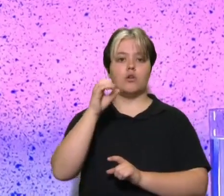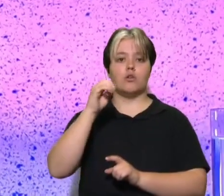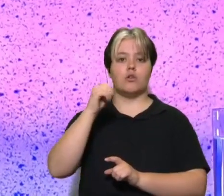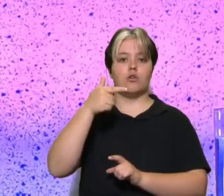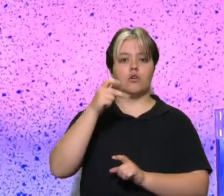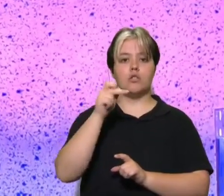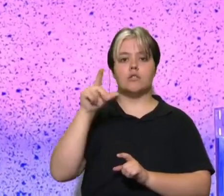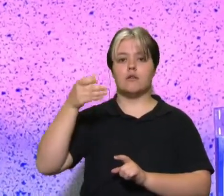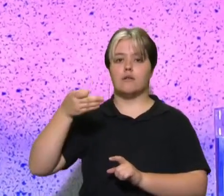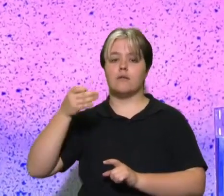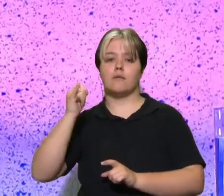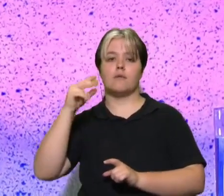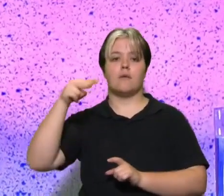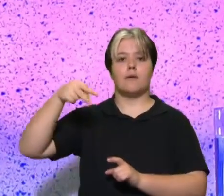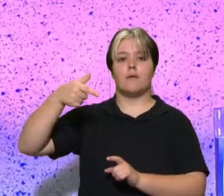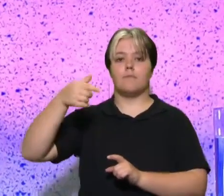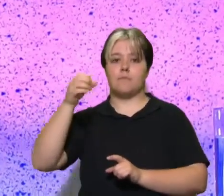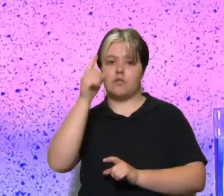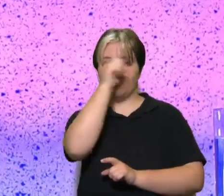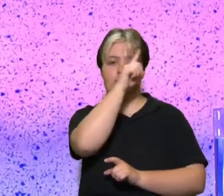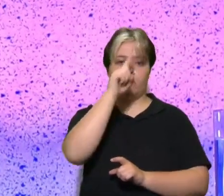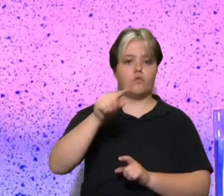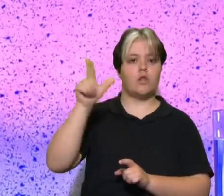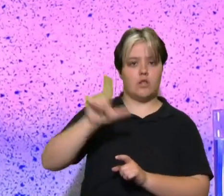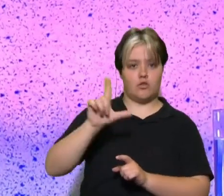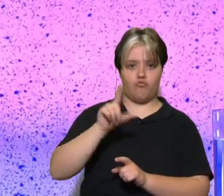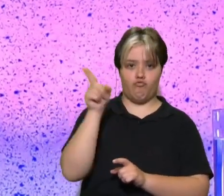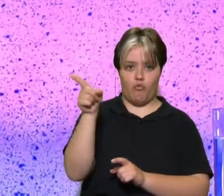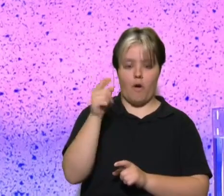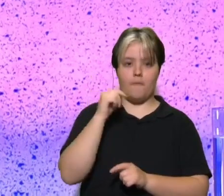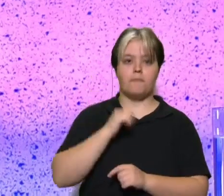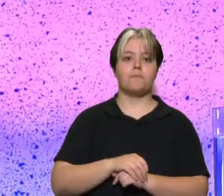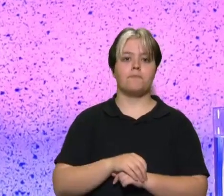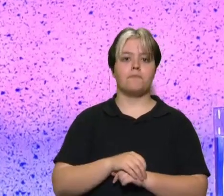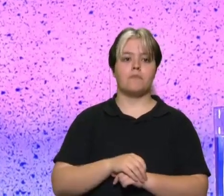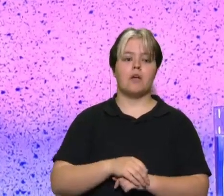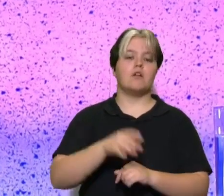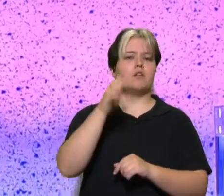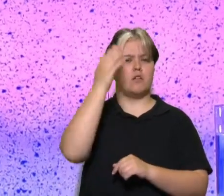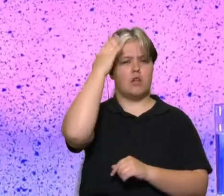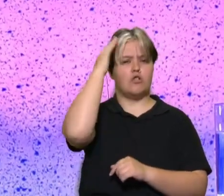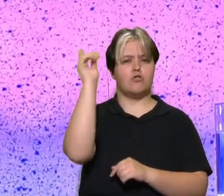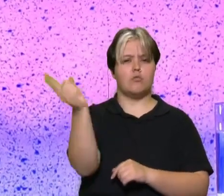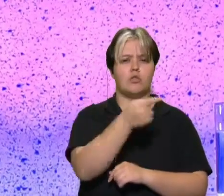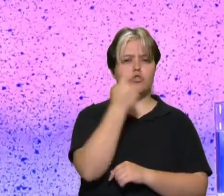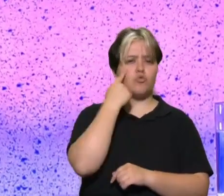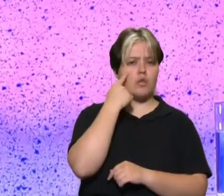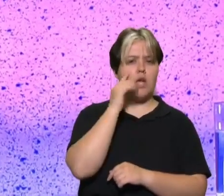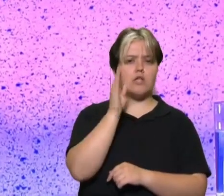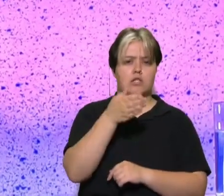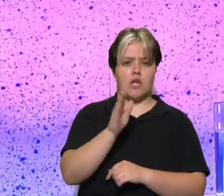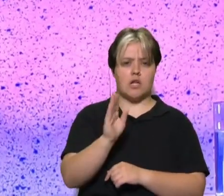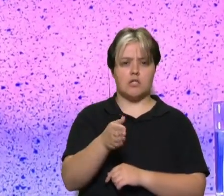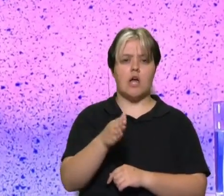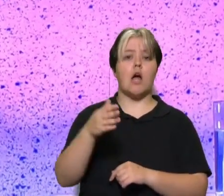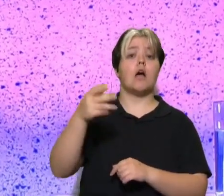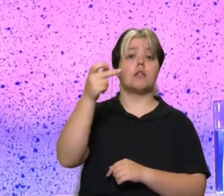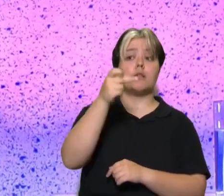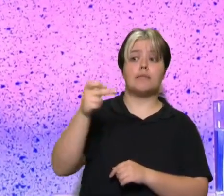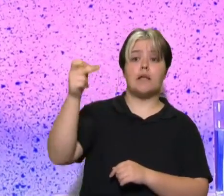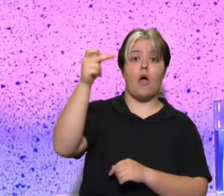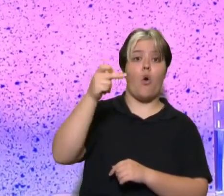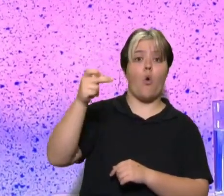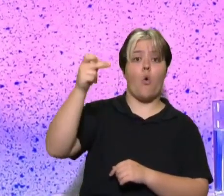a politologist and from Stanford, Princeton, and studied in Ishte. You probably